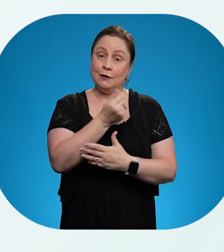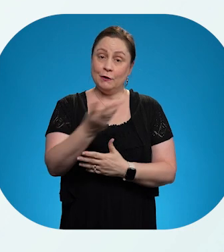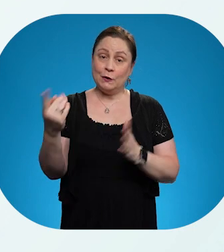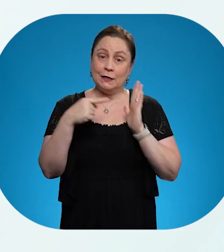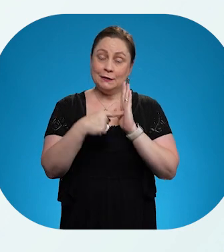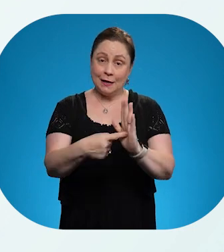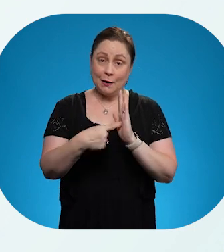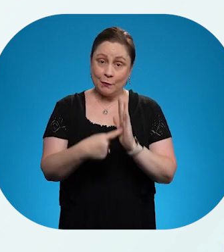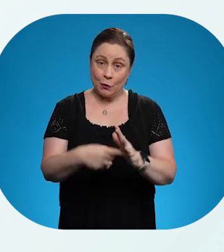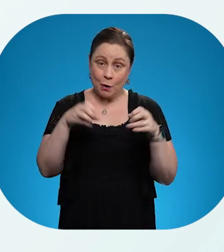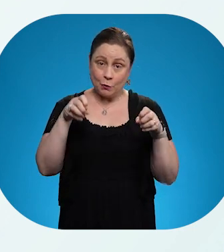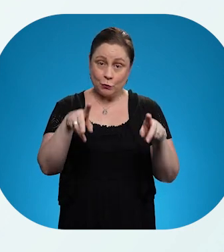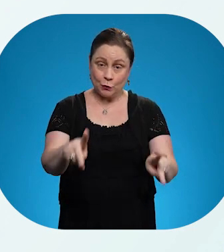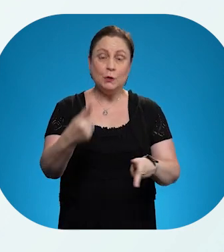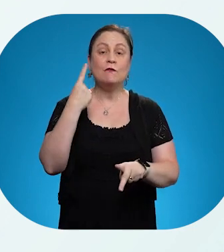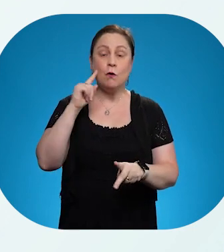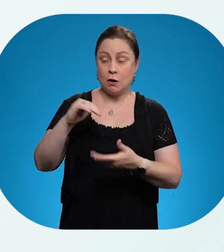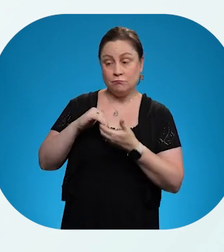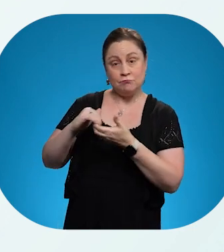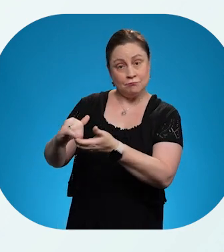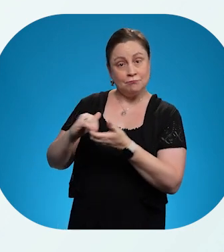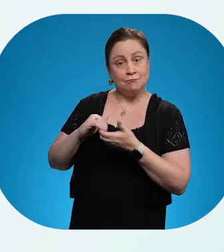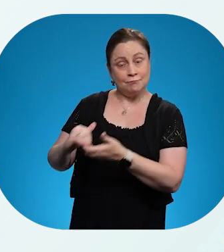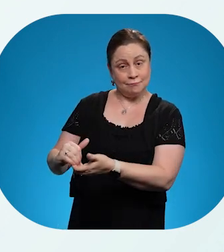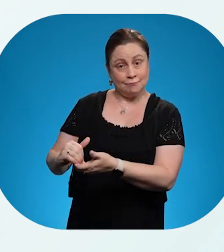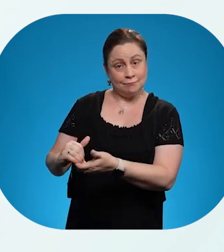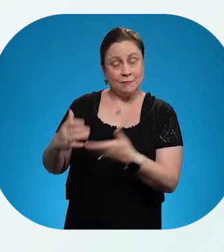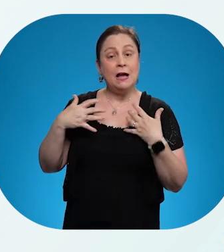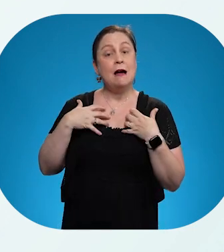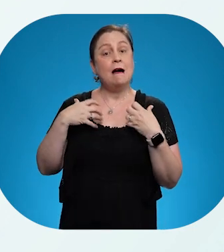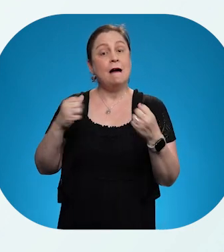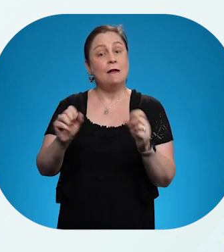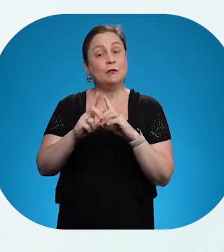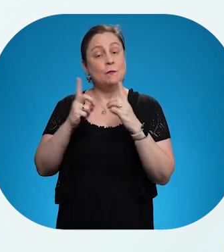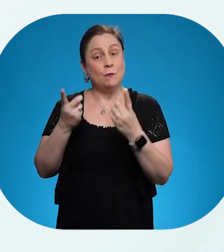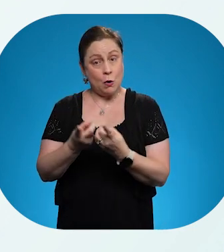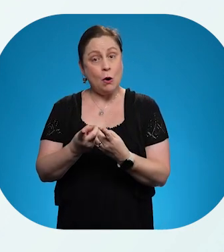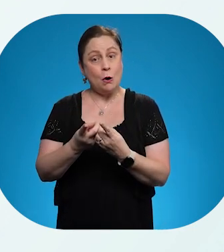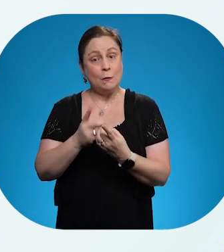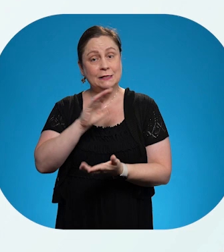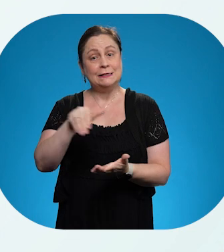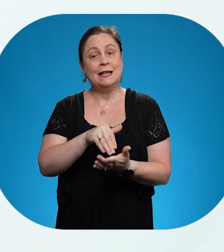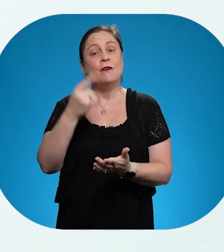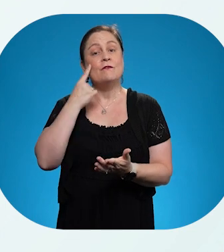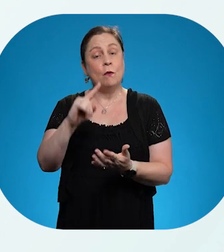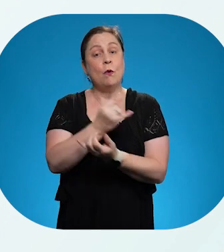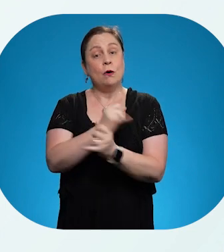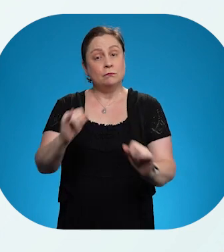few examples of opportunities for collaborations between health departments and centers for independent living.